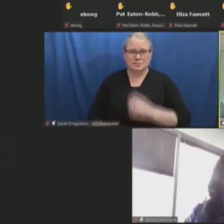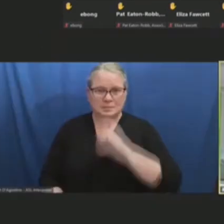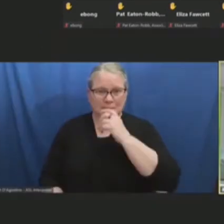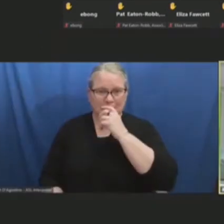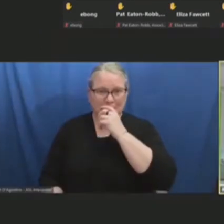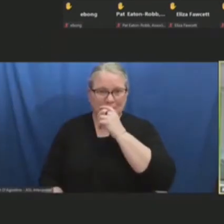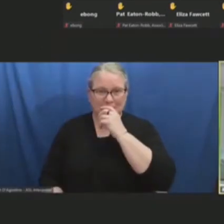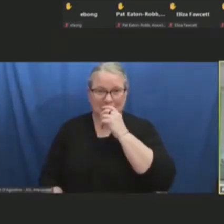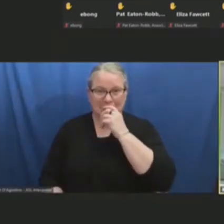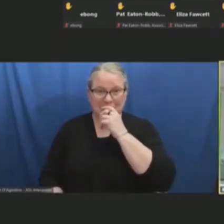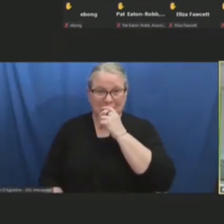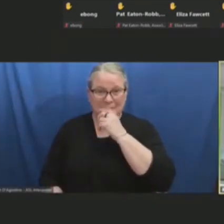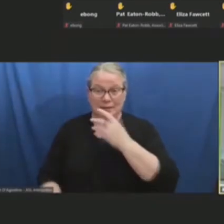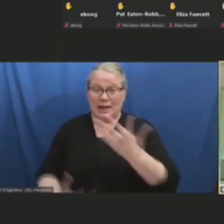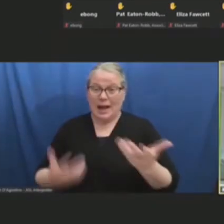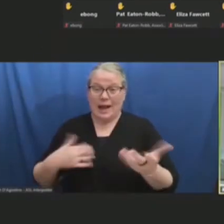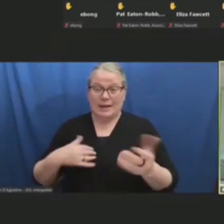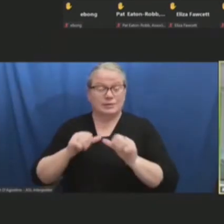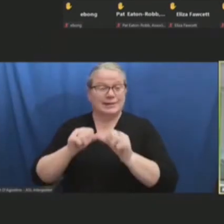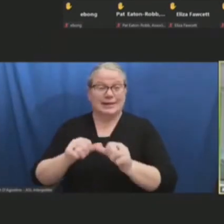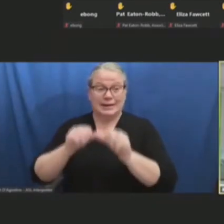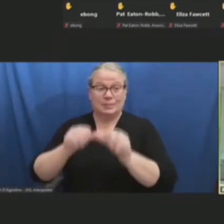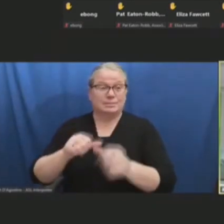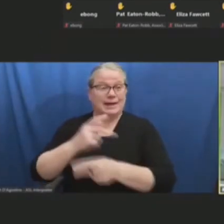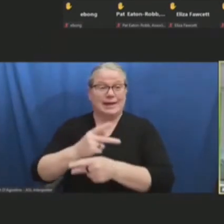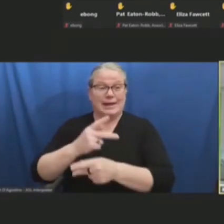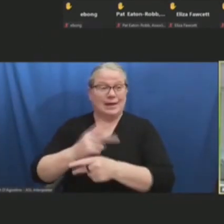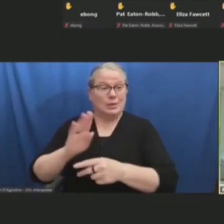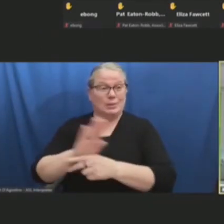taking care of business and doing what I was hired to do.